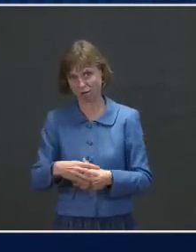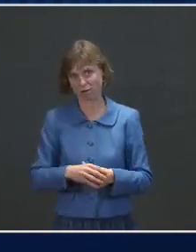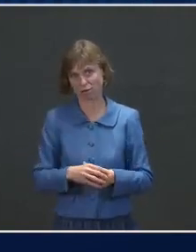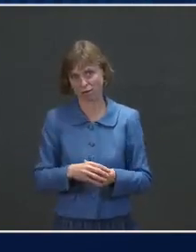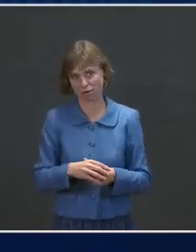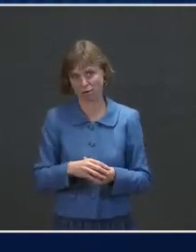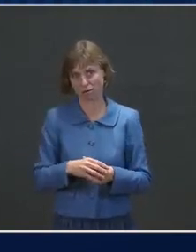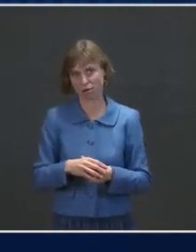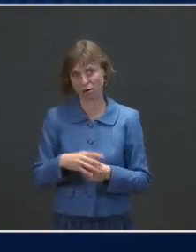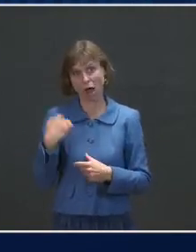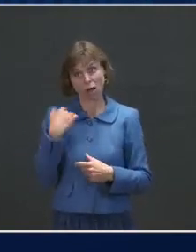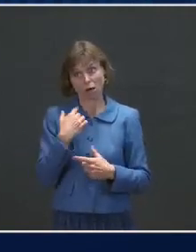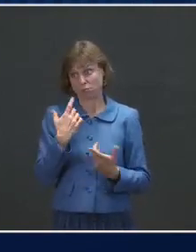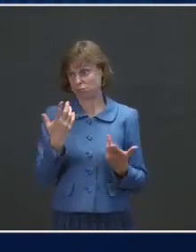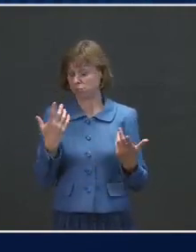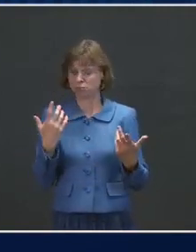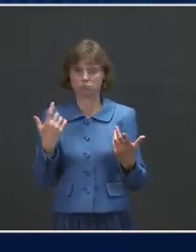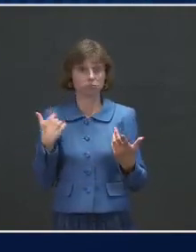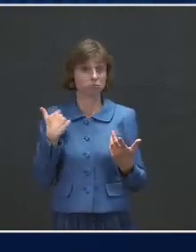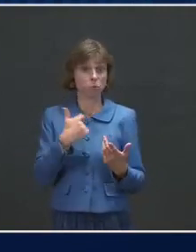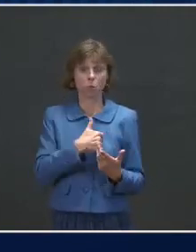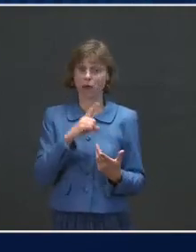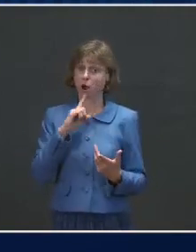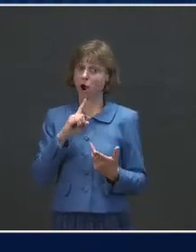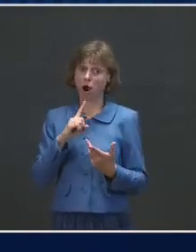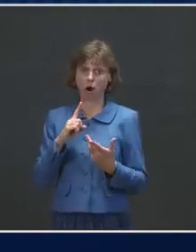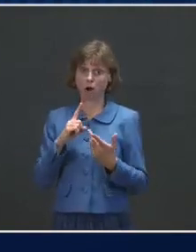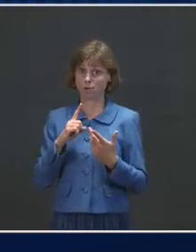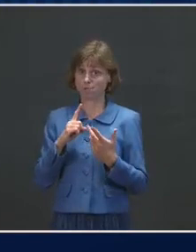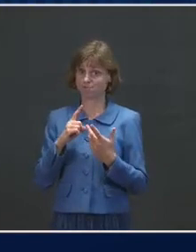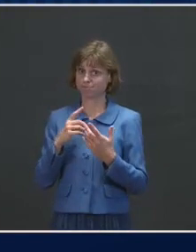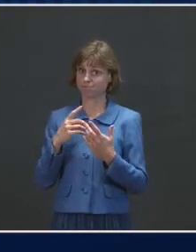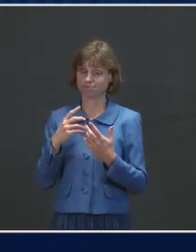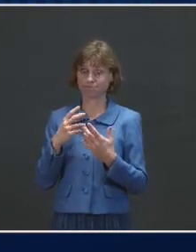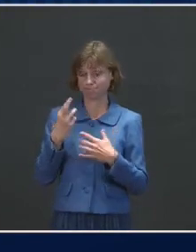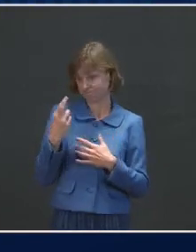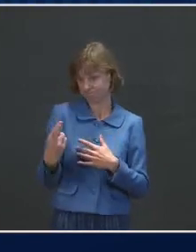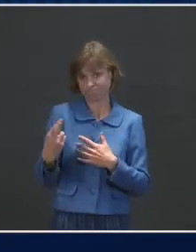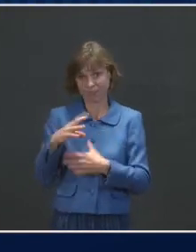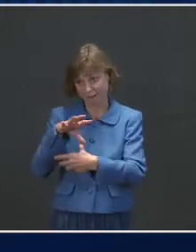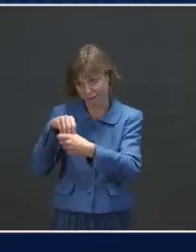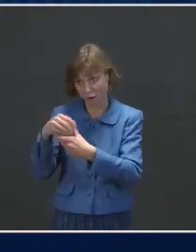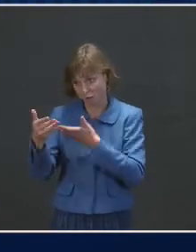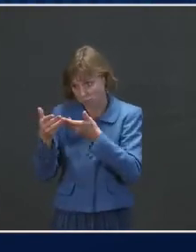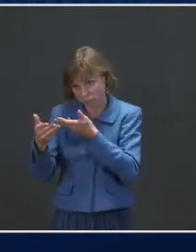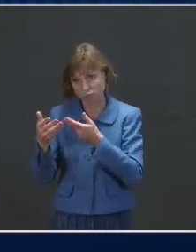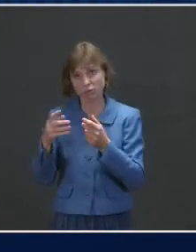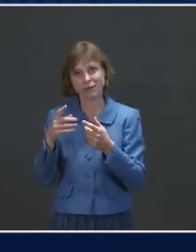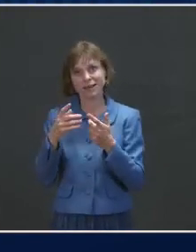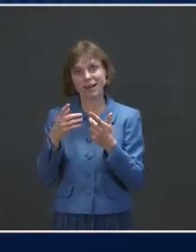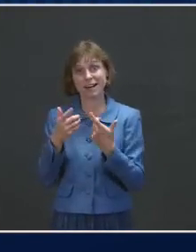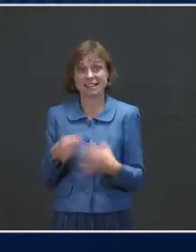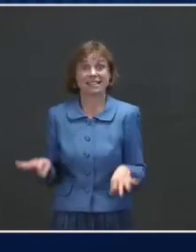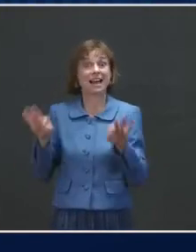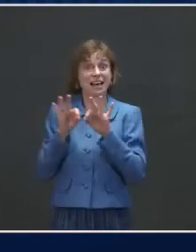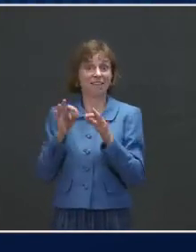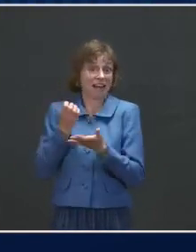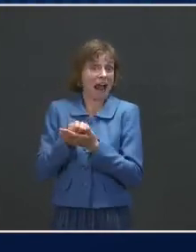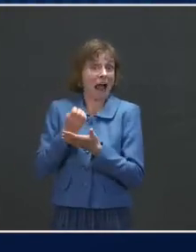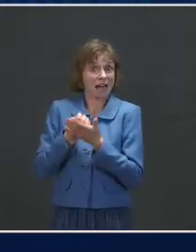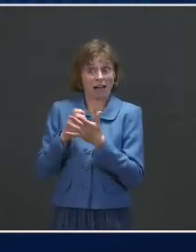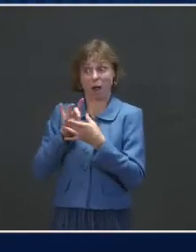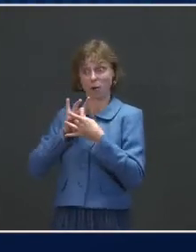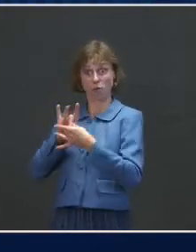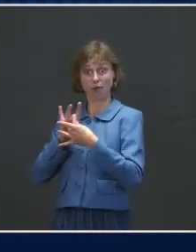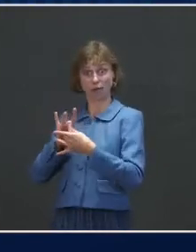remain, you know, closely engaged in what is a significant economic relationship. We are